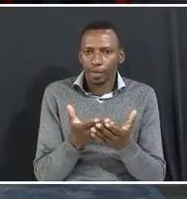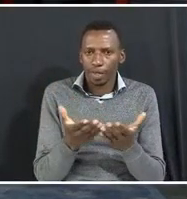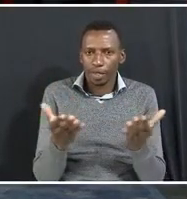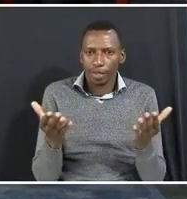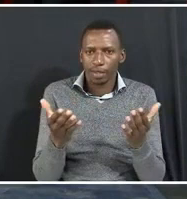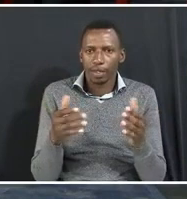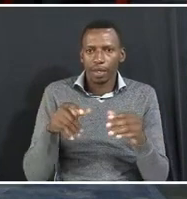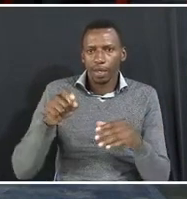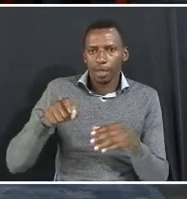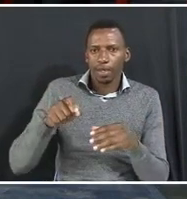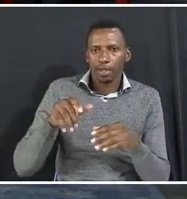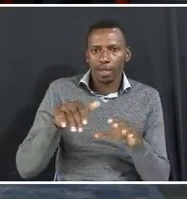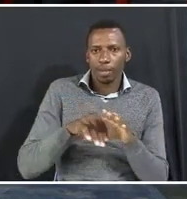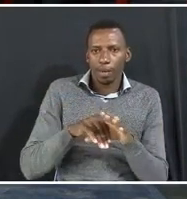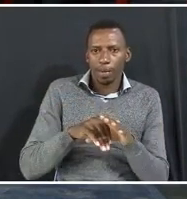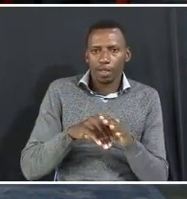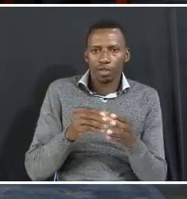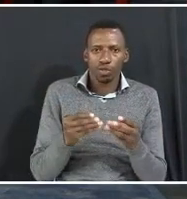the members?